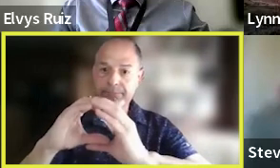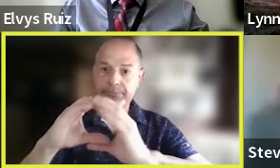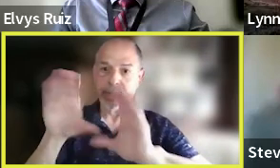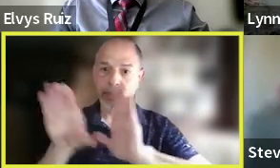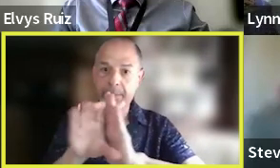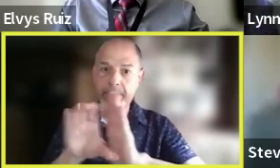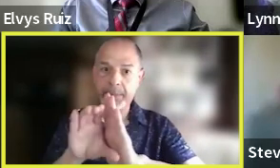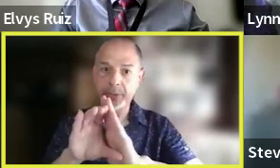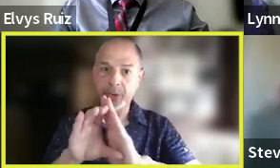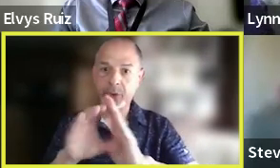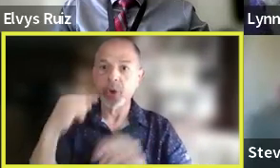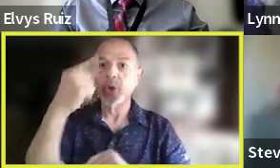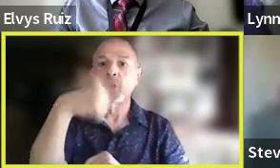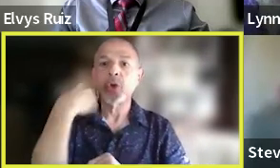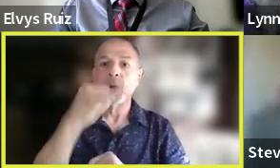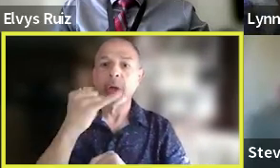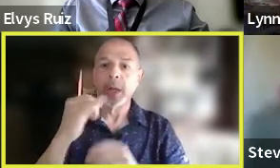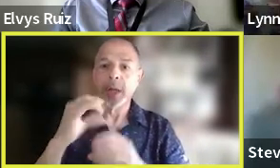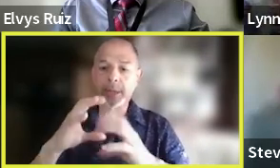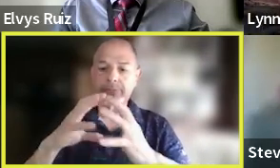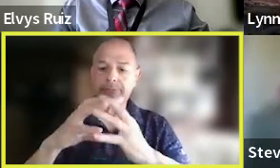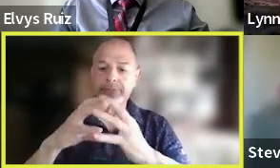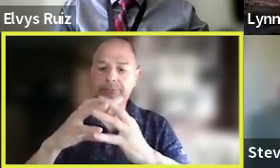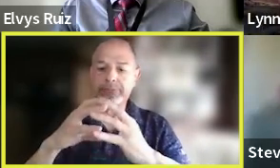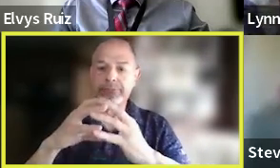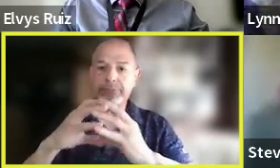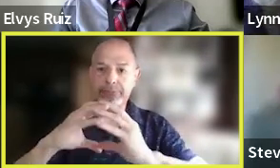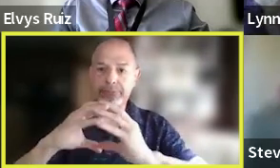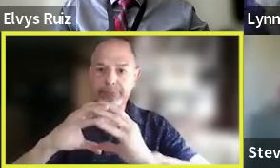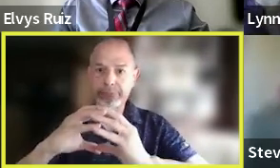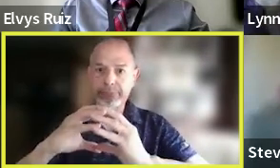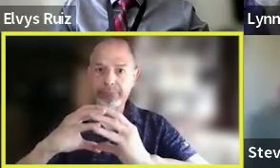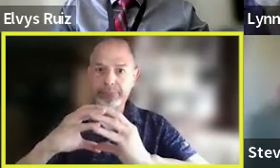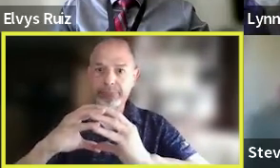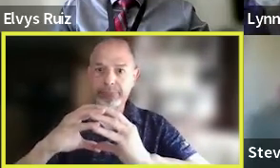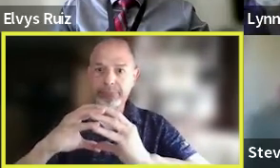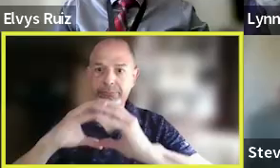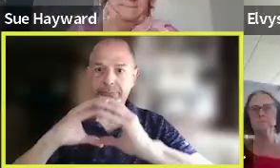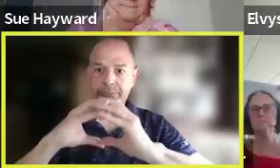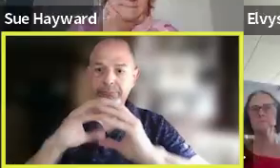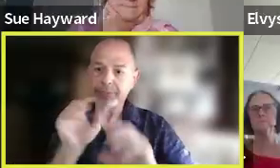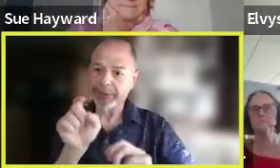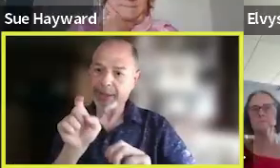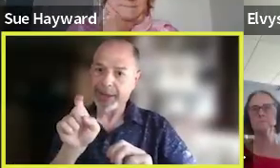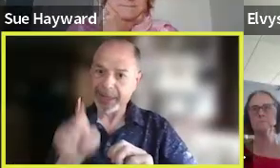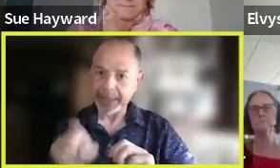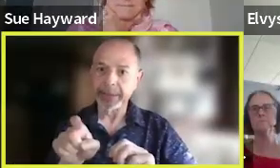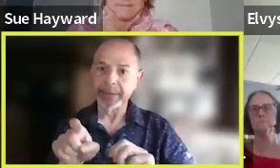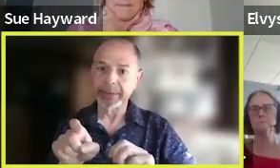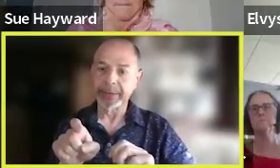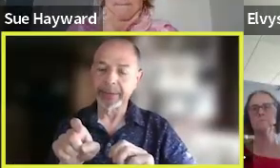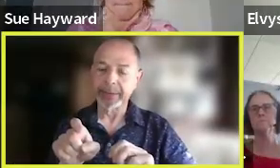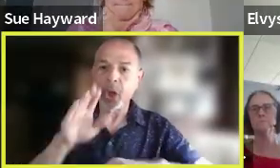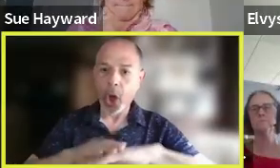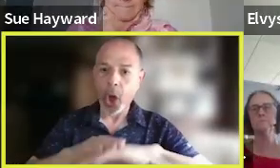a symbol. It's like a black and white round thing with lines through it. It looks like the earth. If you click that and turn on the